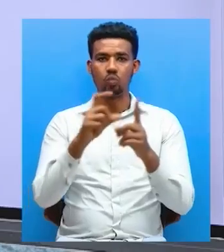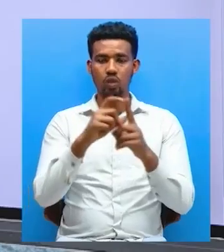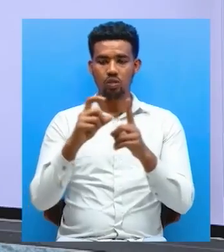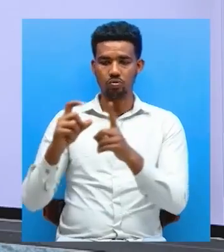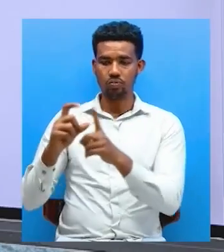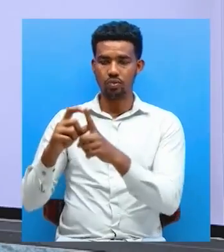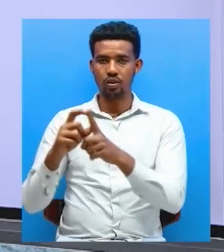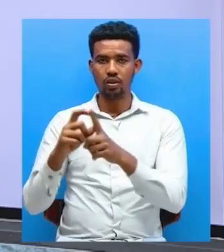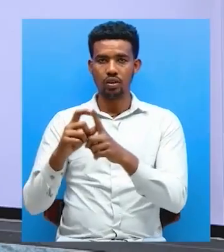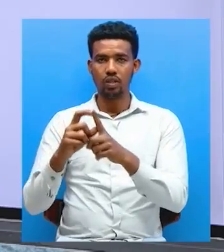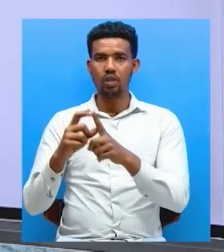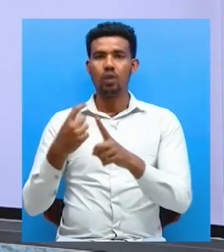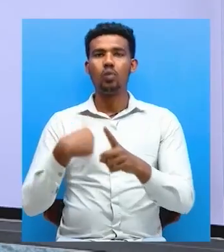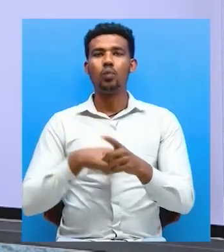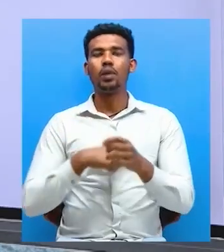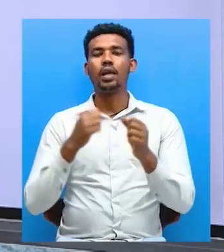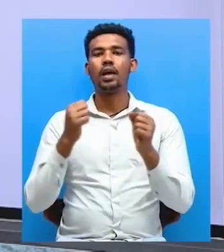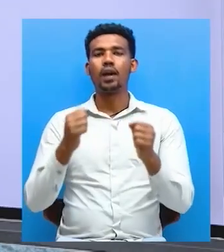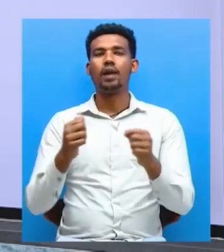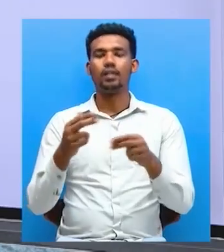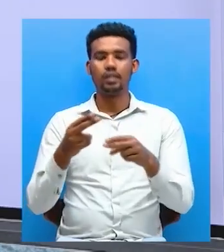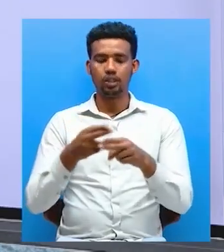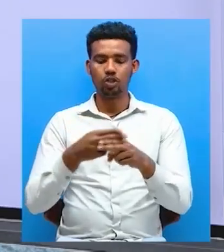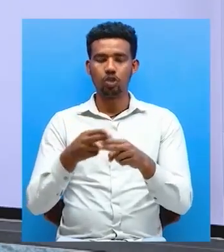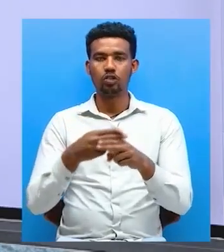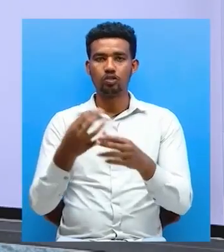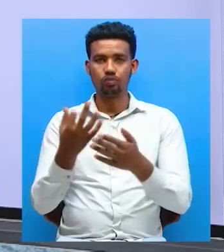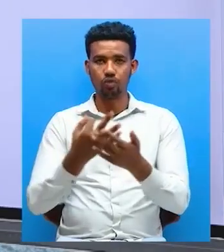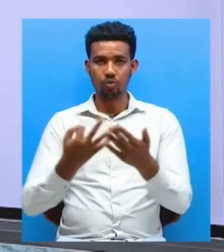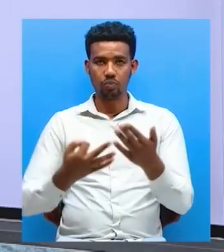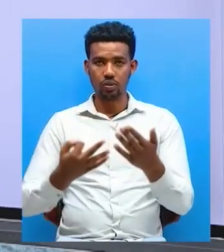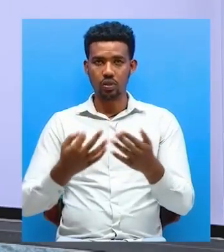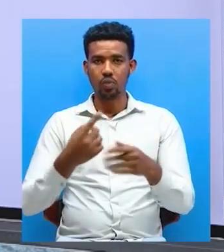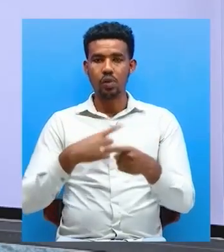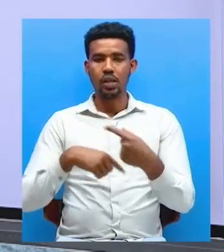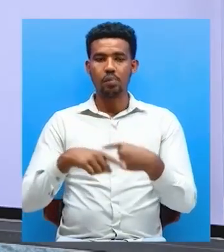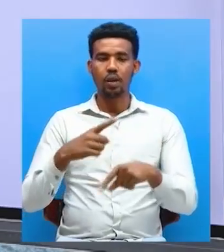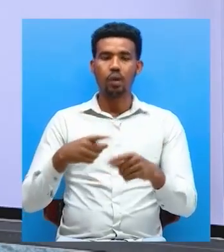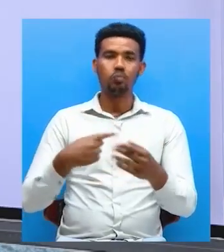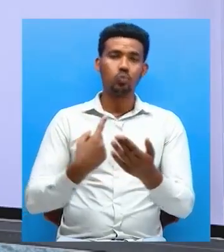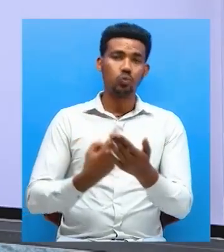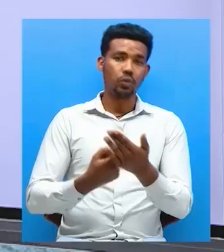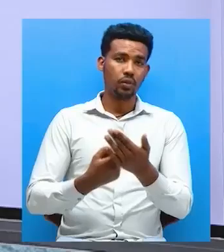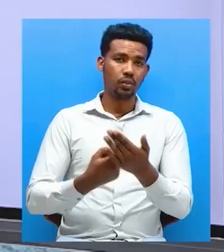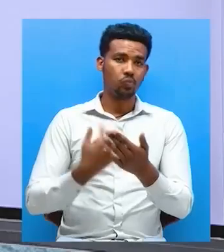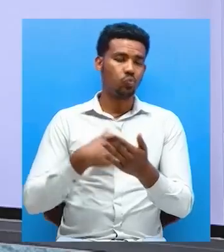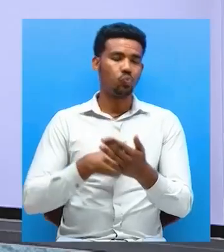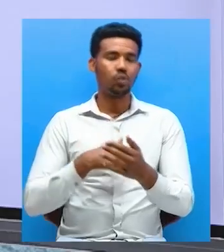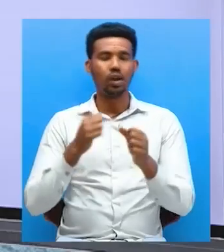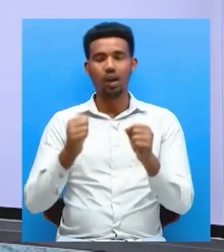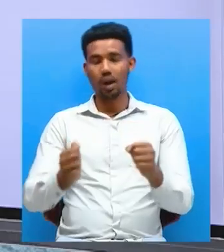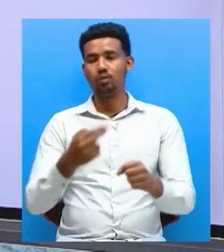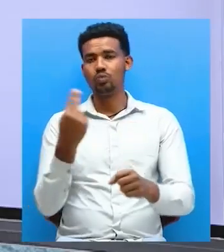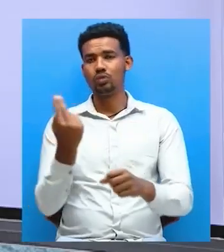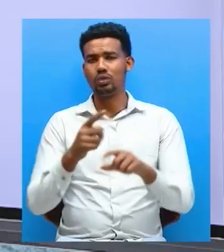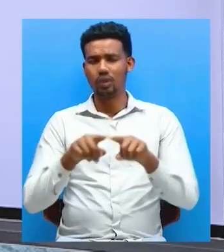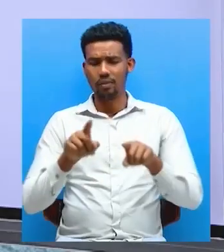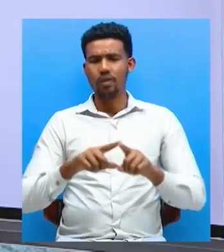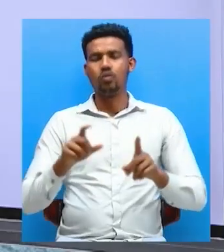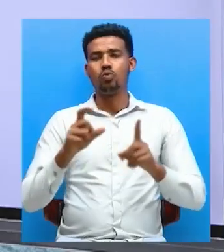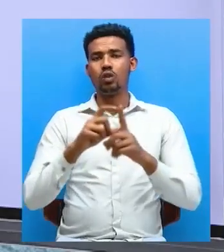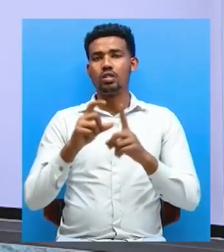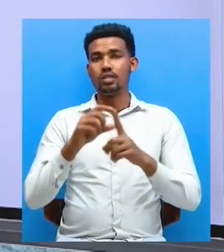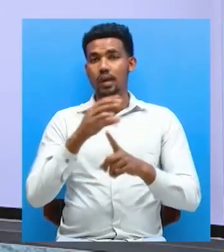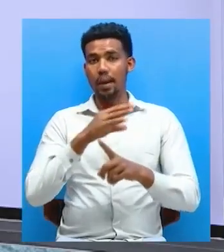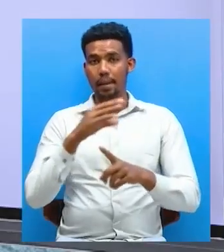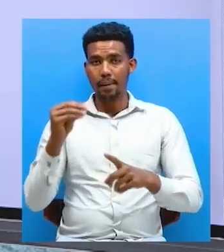and we can make it as a short forms. When we come to here, we can use different words